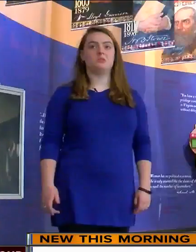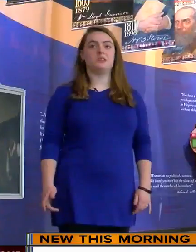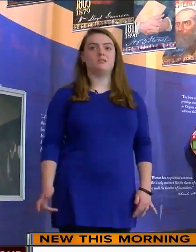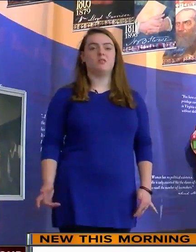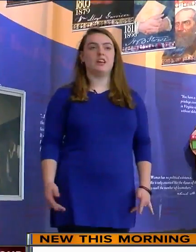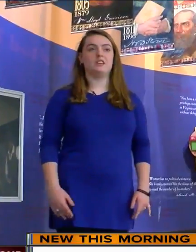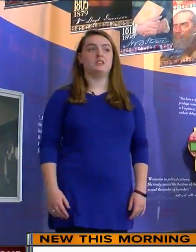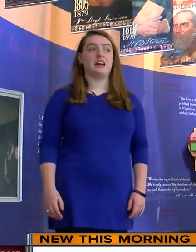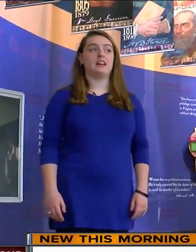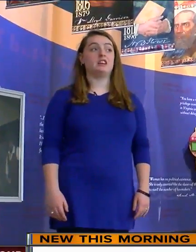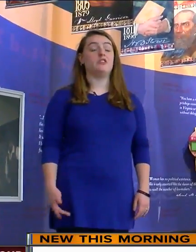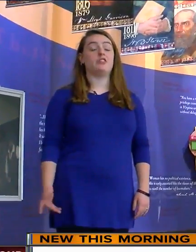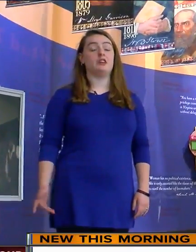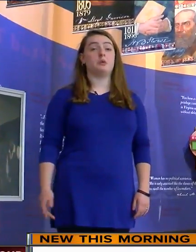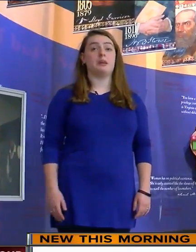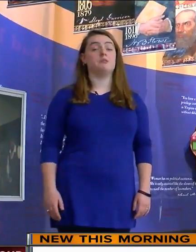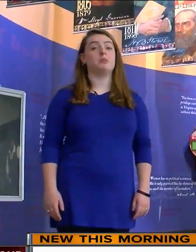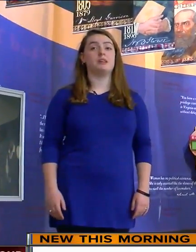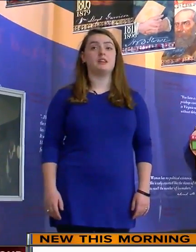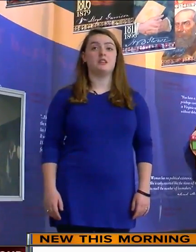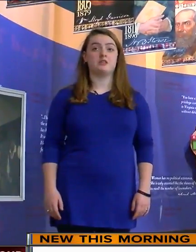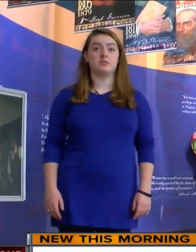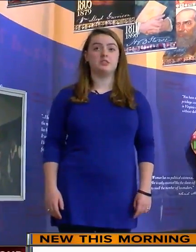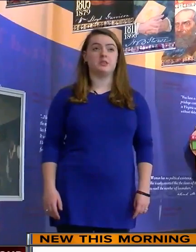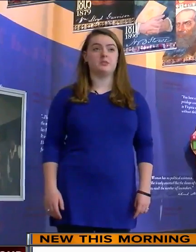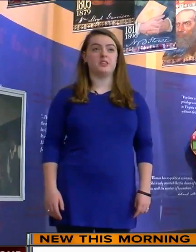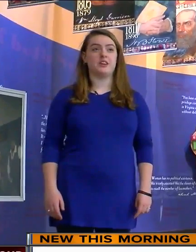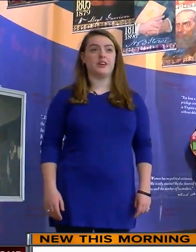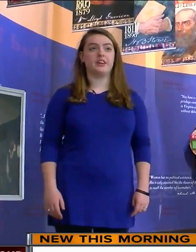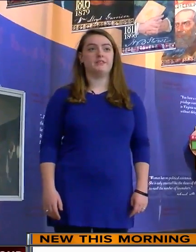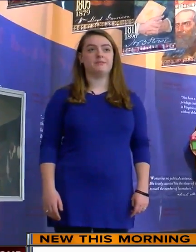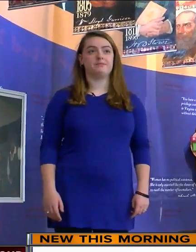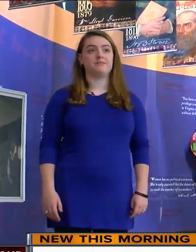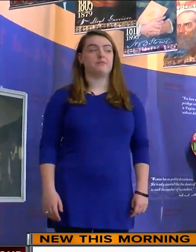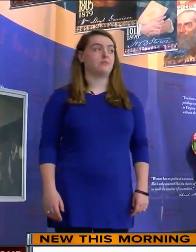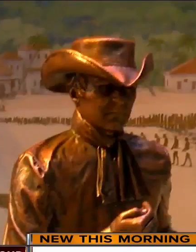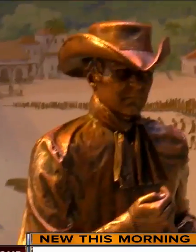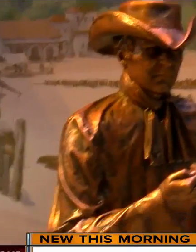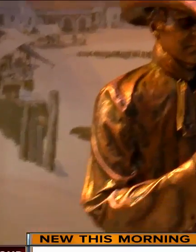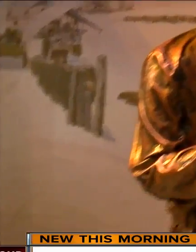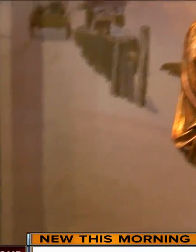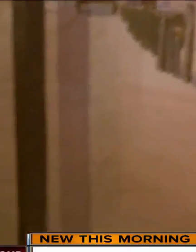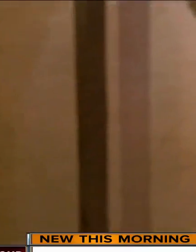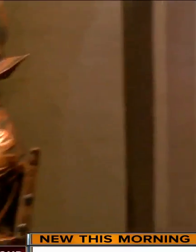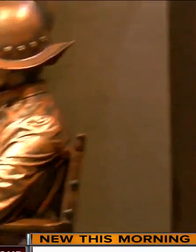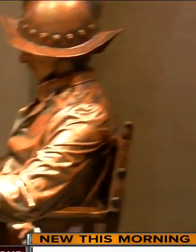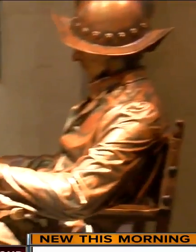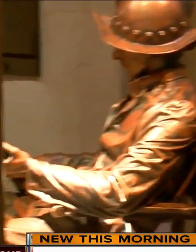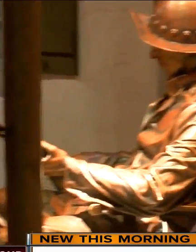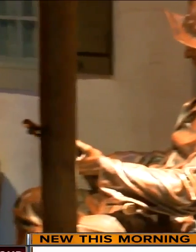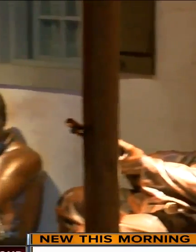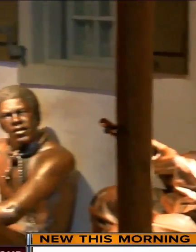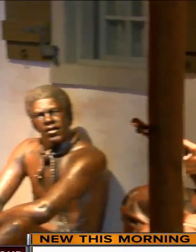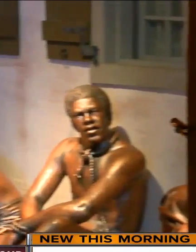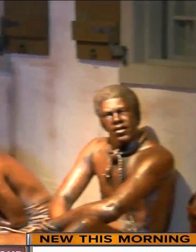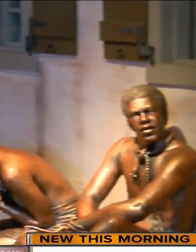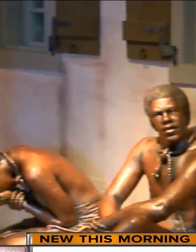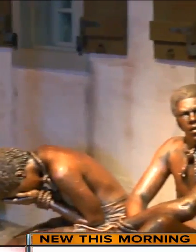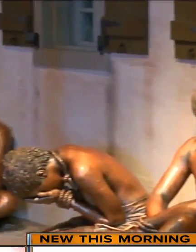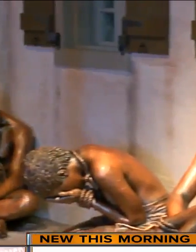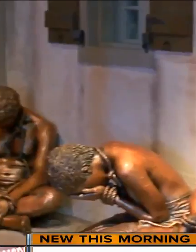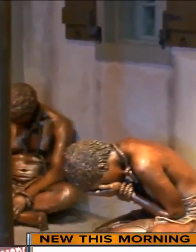can use it and that hopefully it will be implemented in other museums in the area. She reached out to several museums and the Freedom Center jumped at the